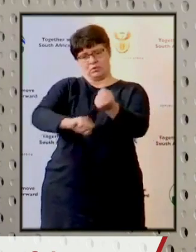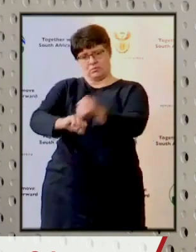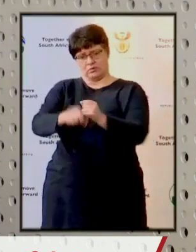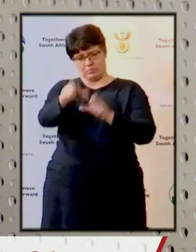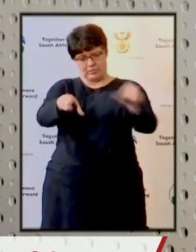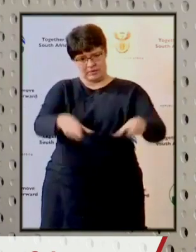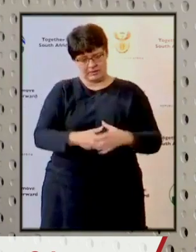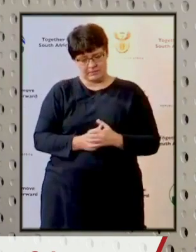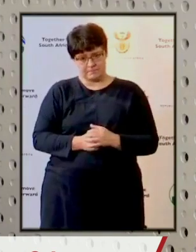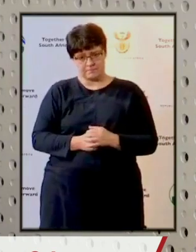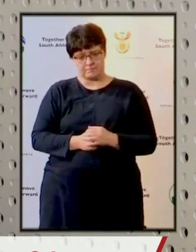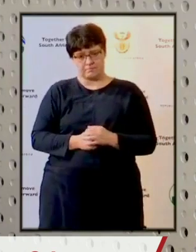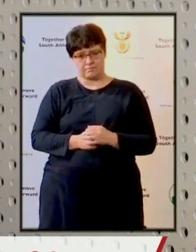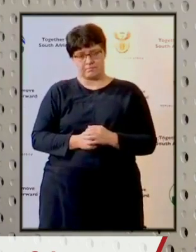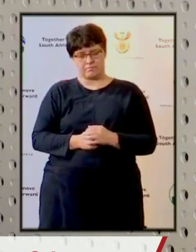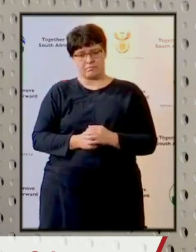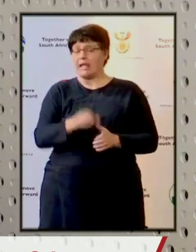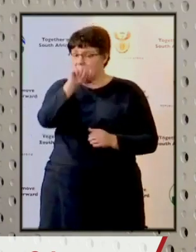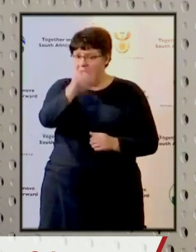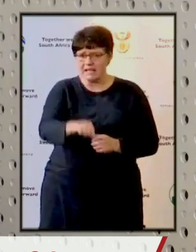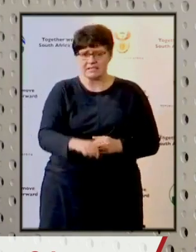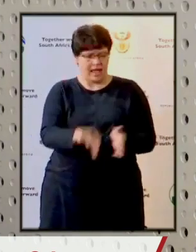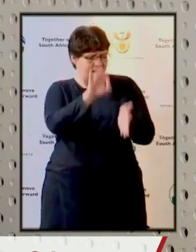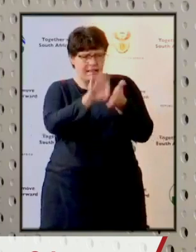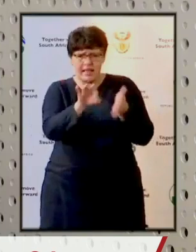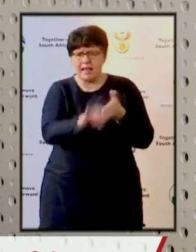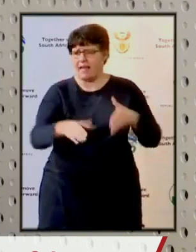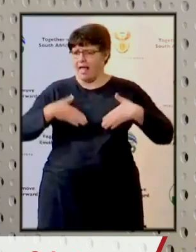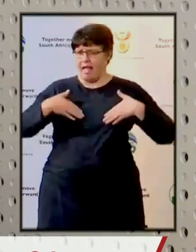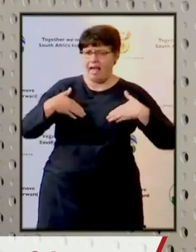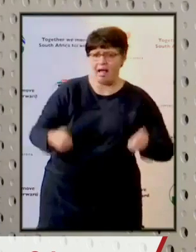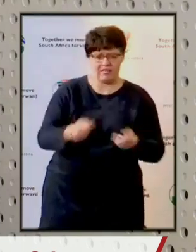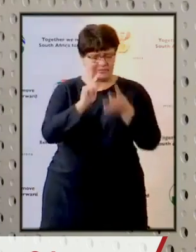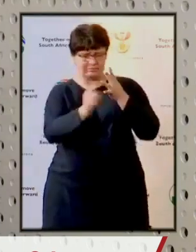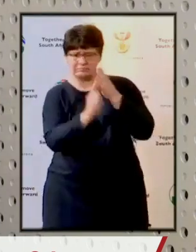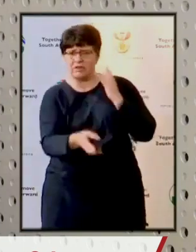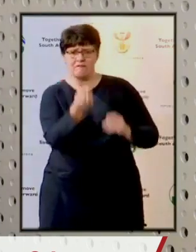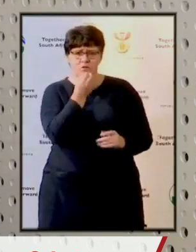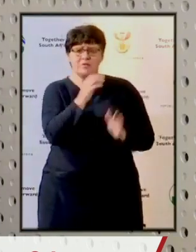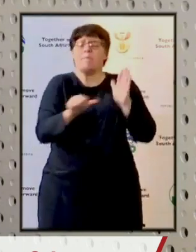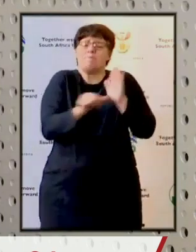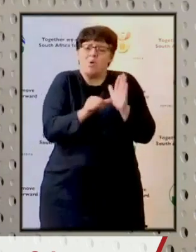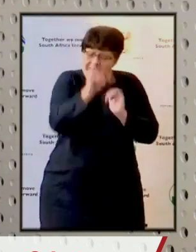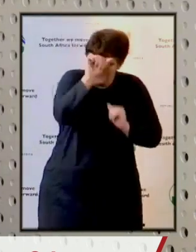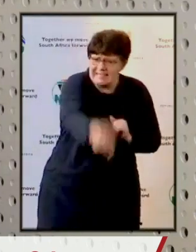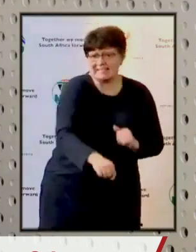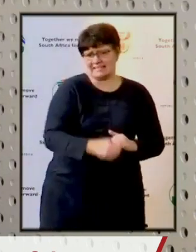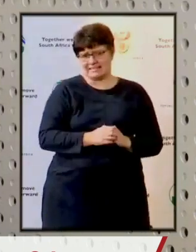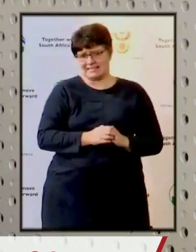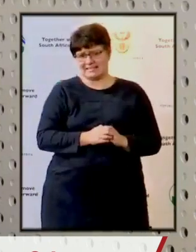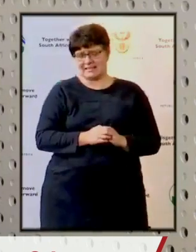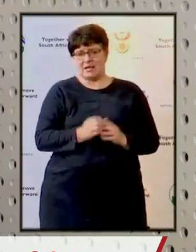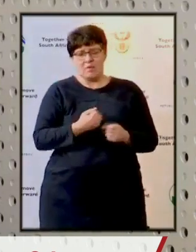same time, it's important to have food and hygiene and health products coming through the production line. And I'm really